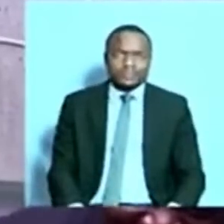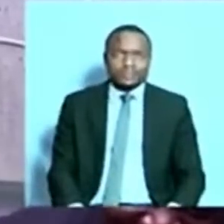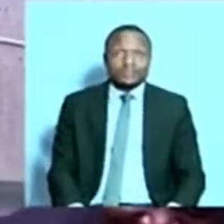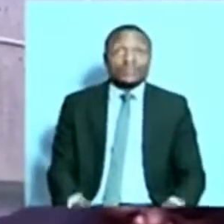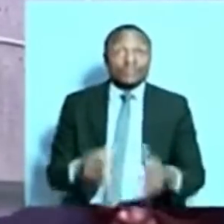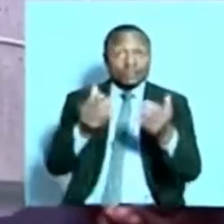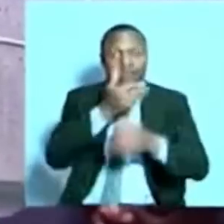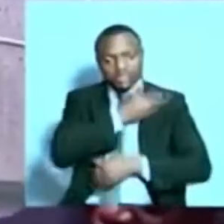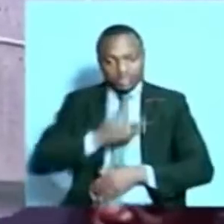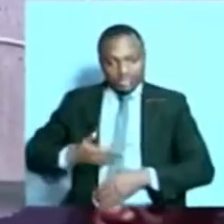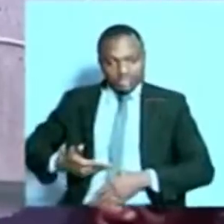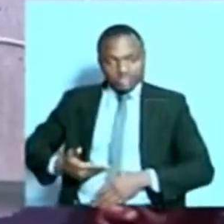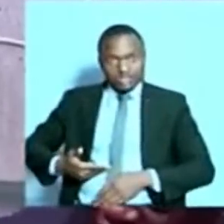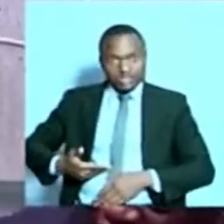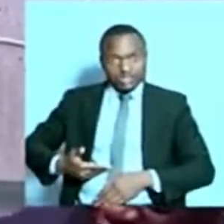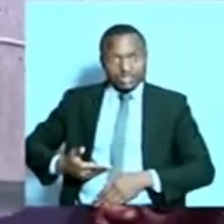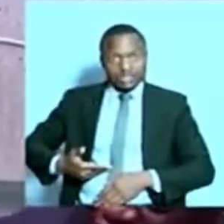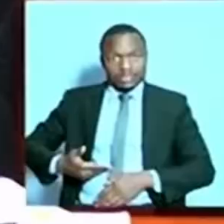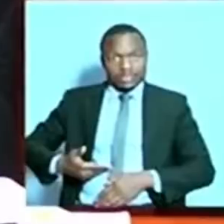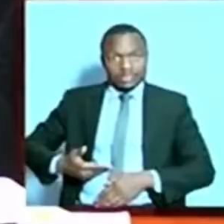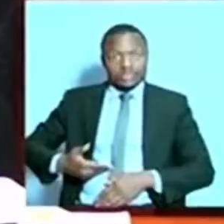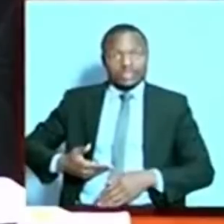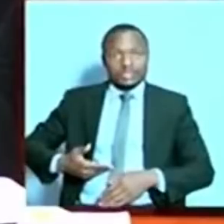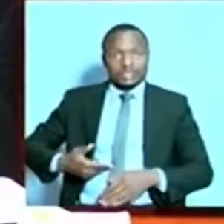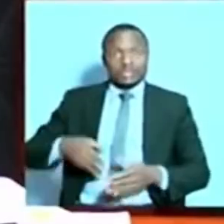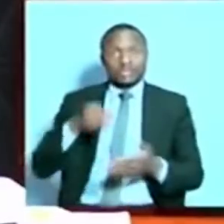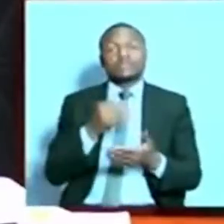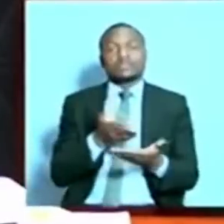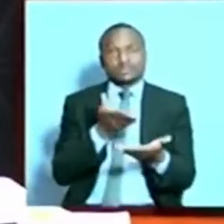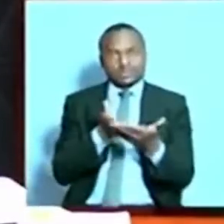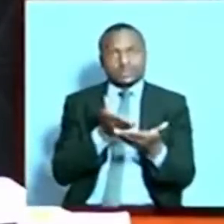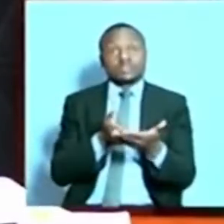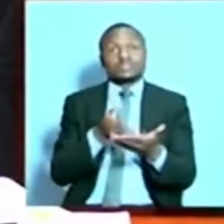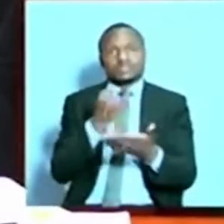We seek your serious guidance on this matter, Madam Speaker.